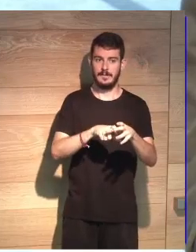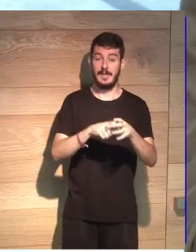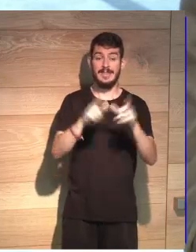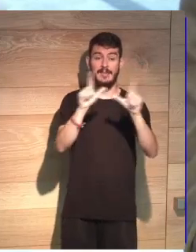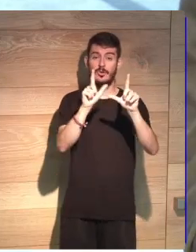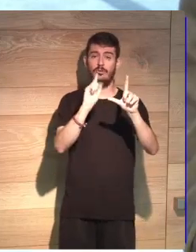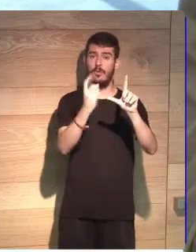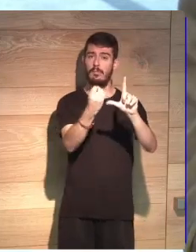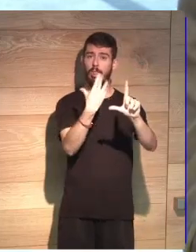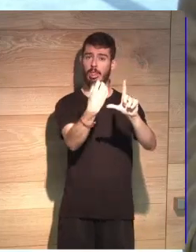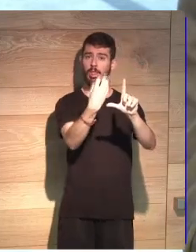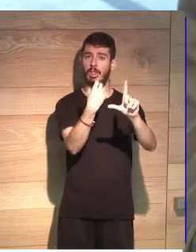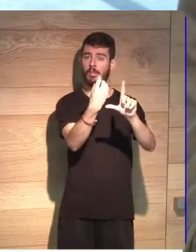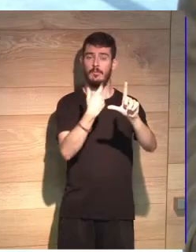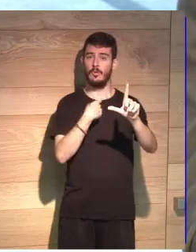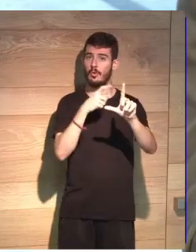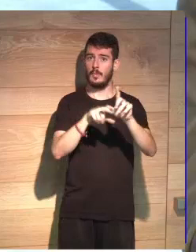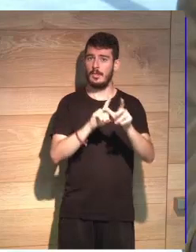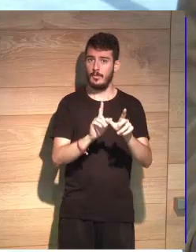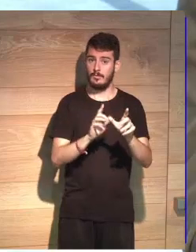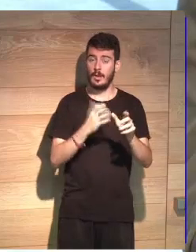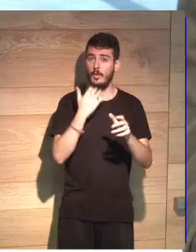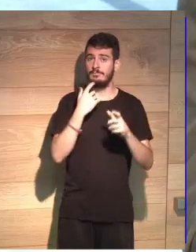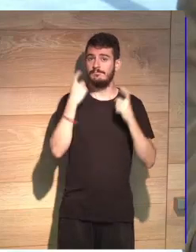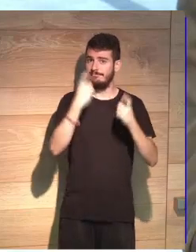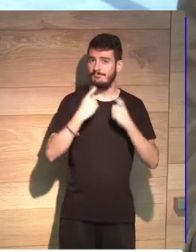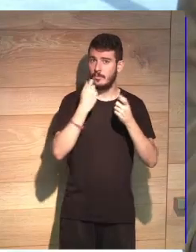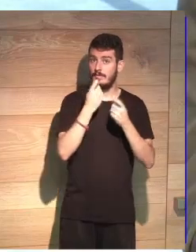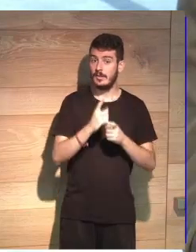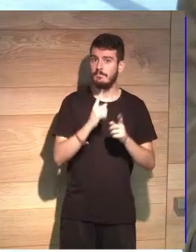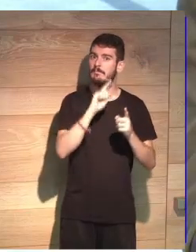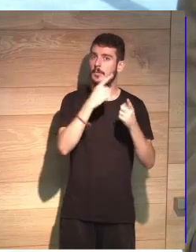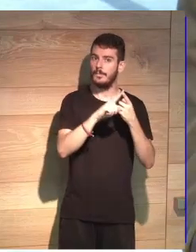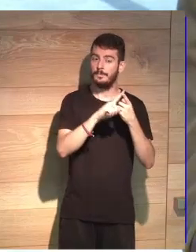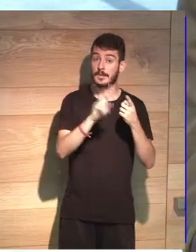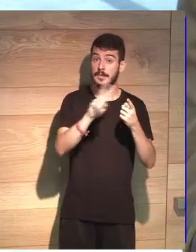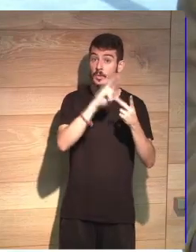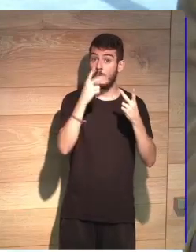and this is something very different from the television, because television doesn't require too